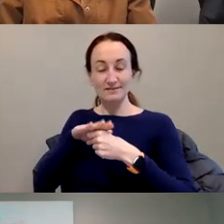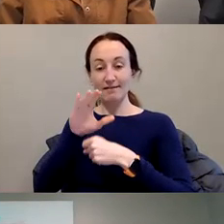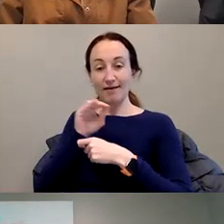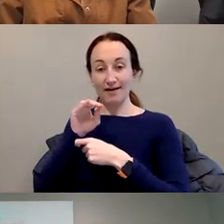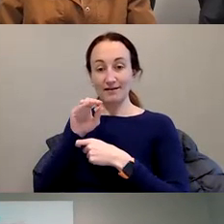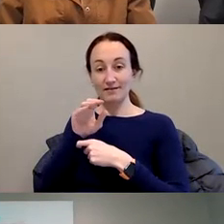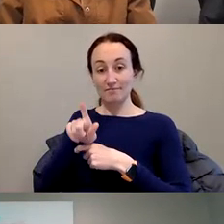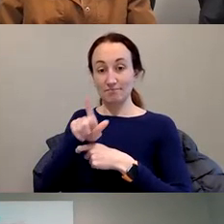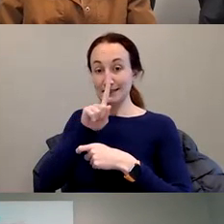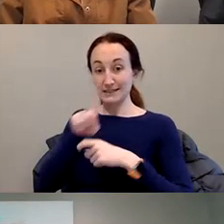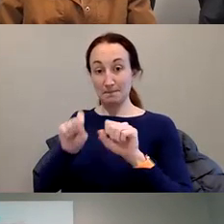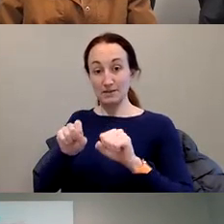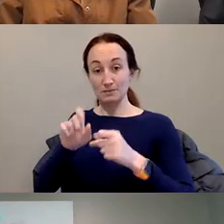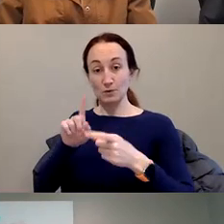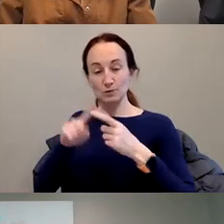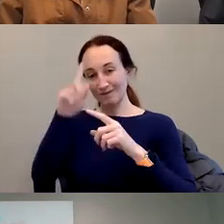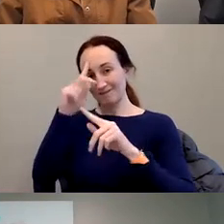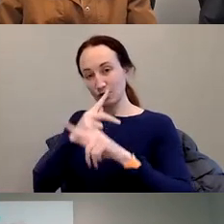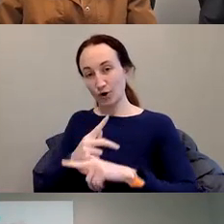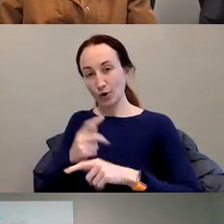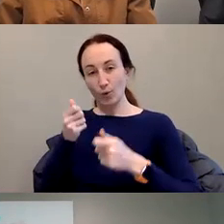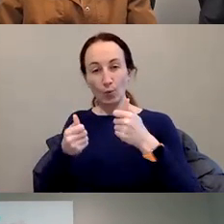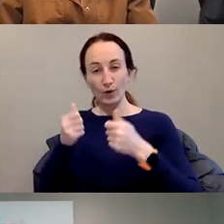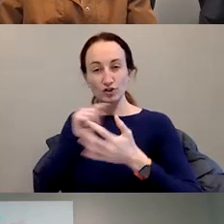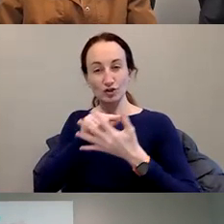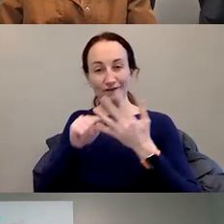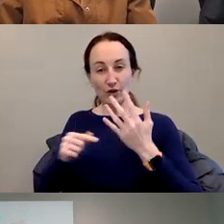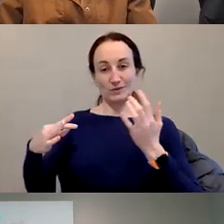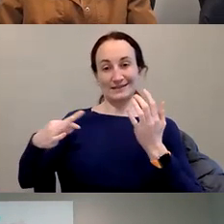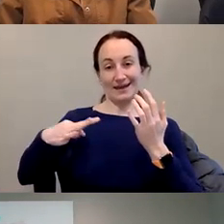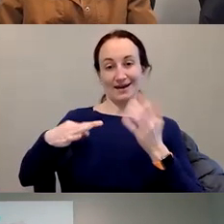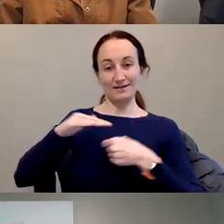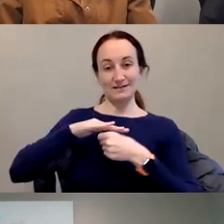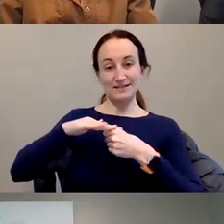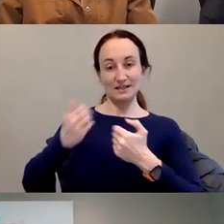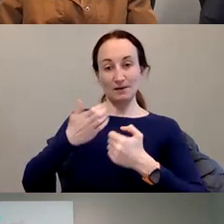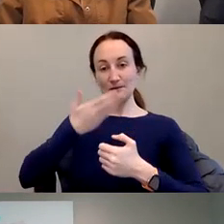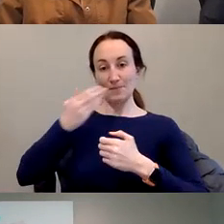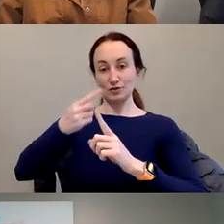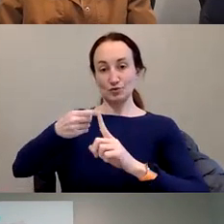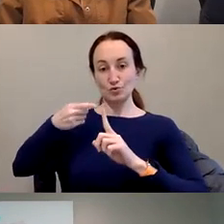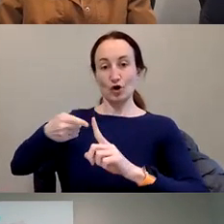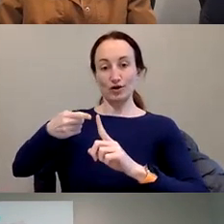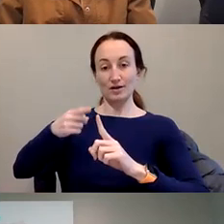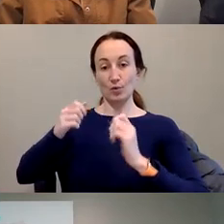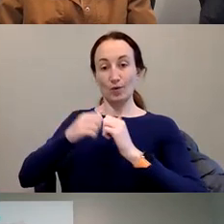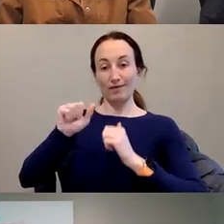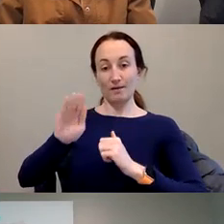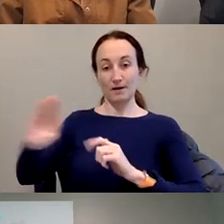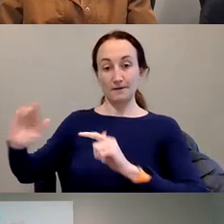then is it at all possible to figure out like which of those candidate sites might be the best to target within antibody